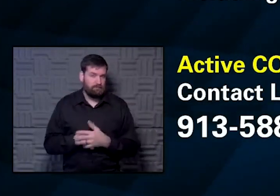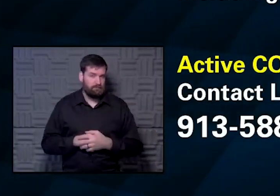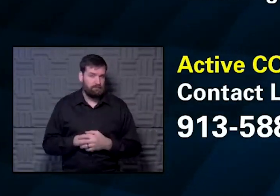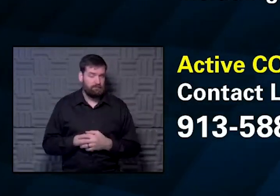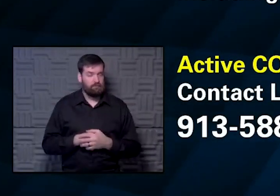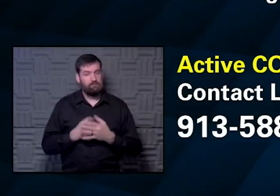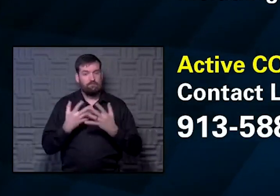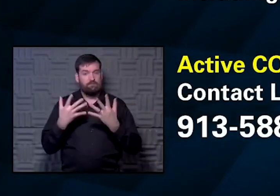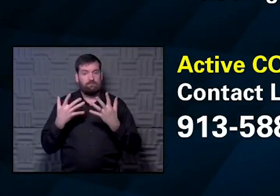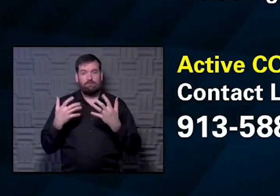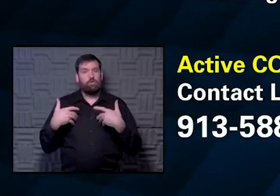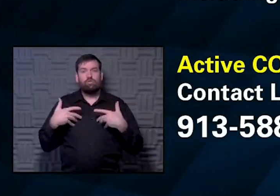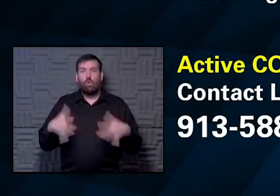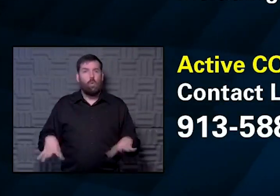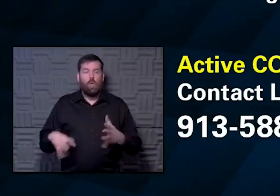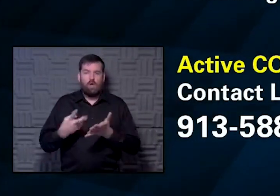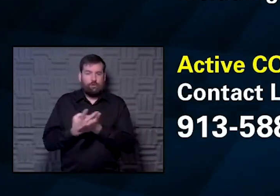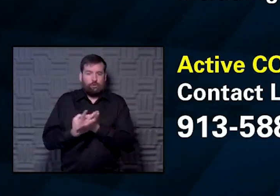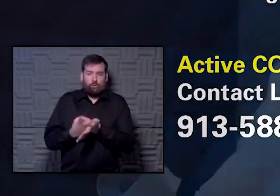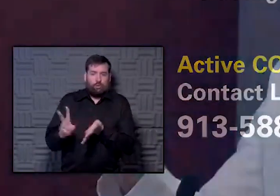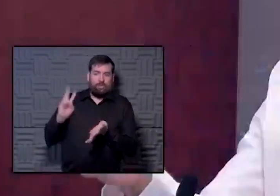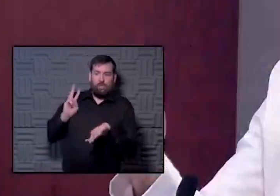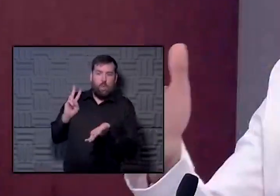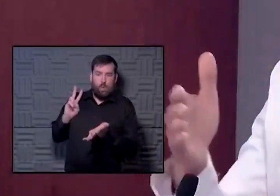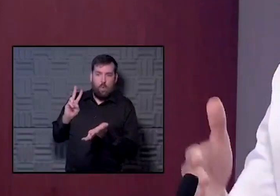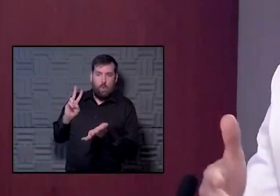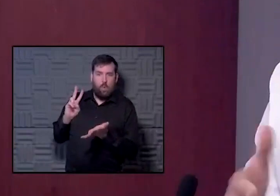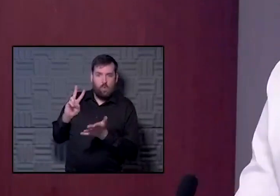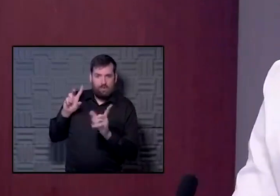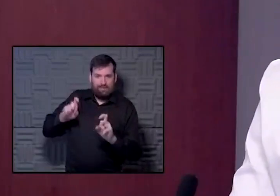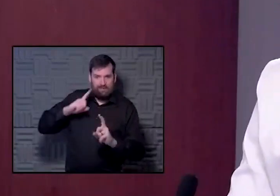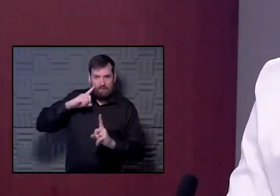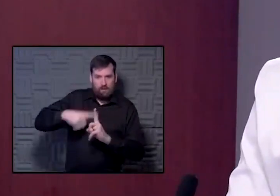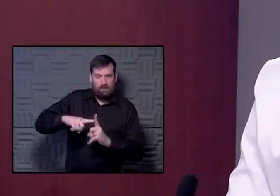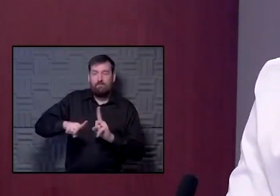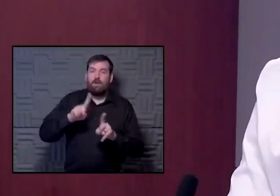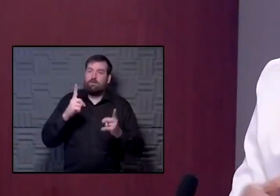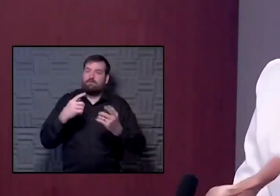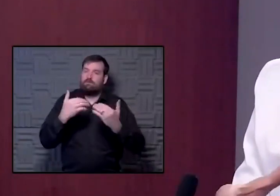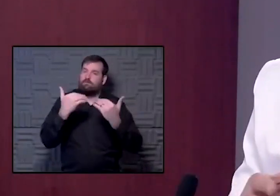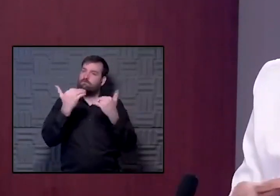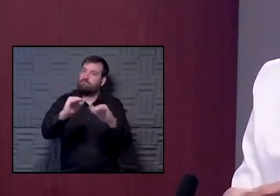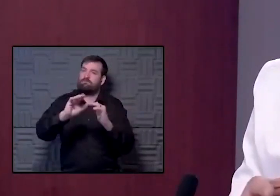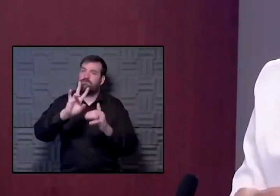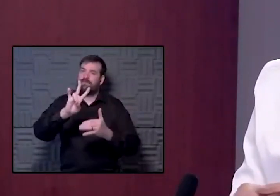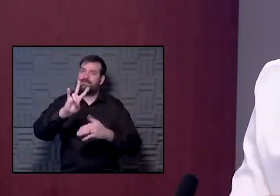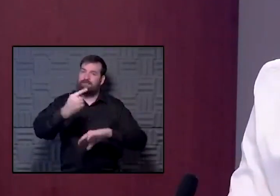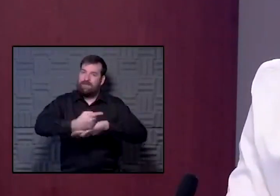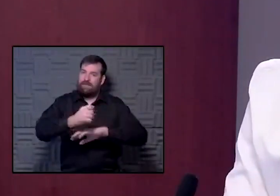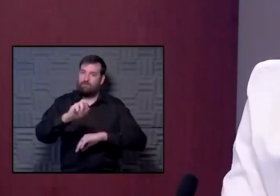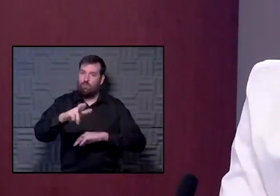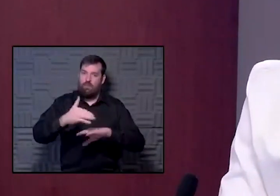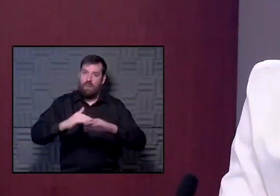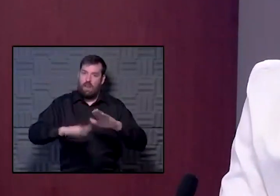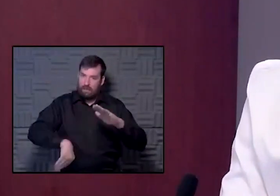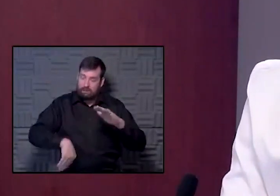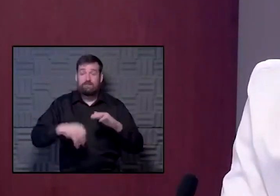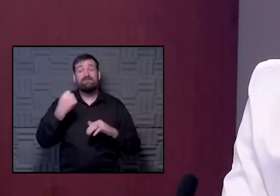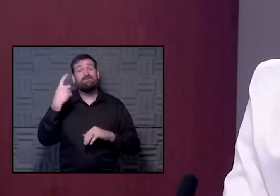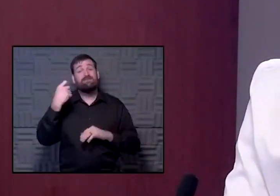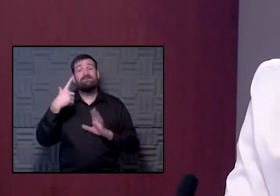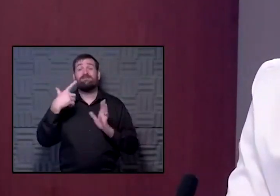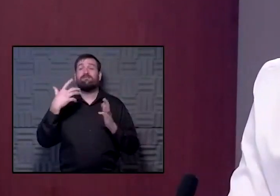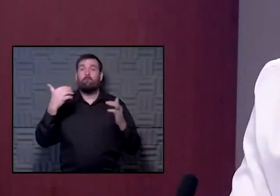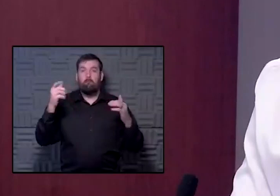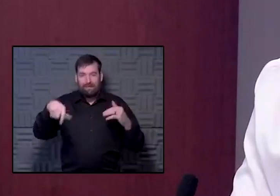that test not to be 2 weeks ago that you're calling us, but it has to be within the last 7 days, and you have to have active symptoms at